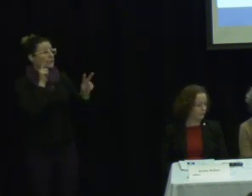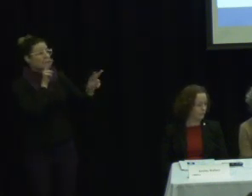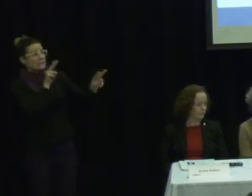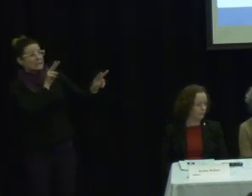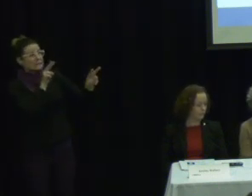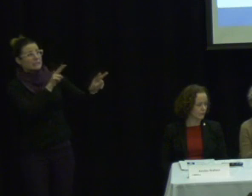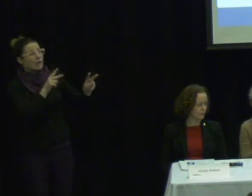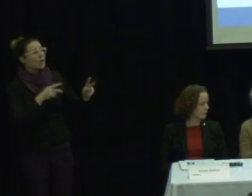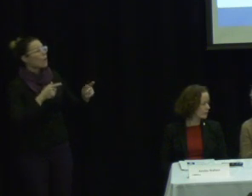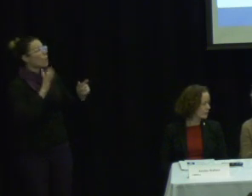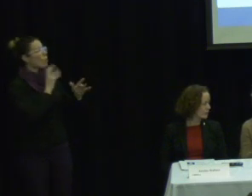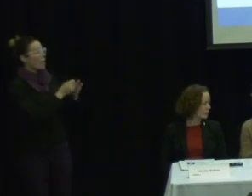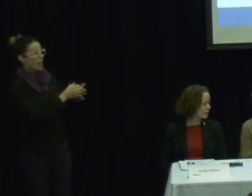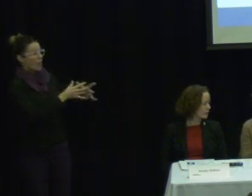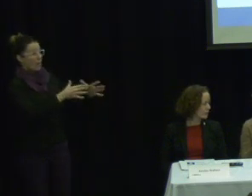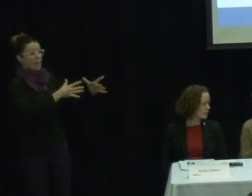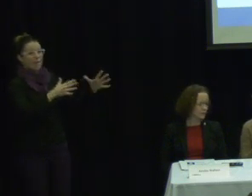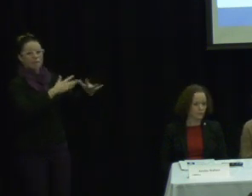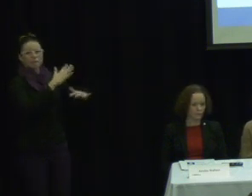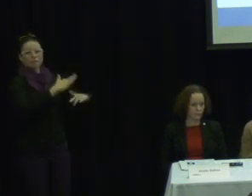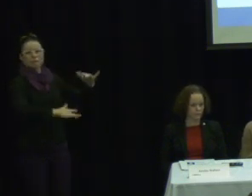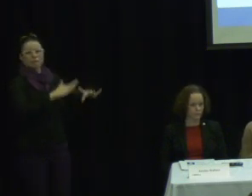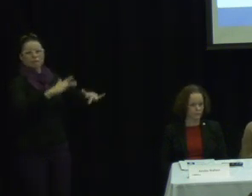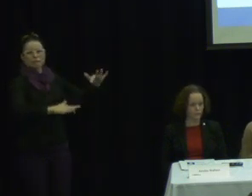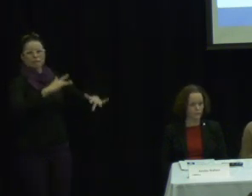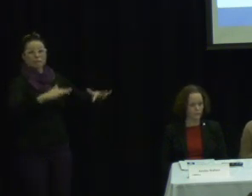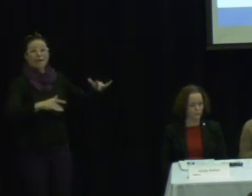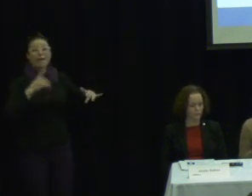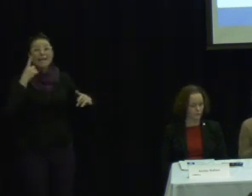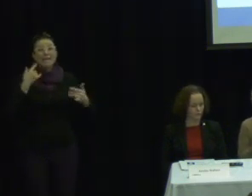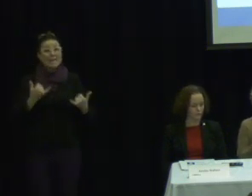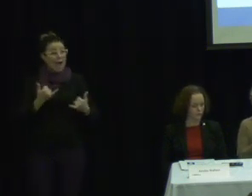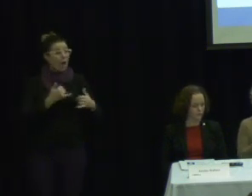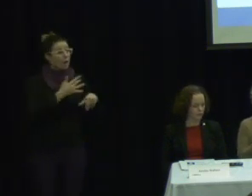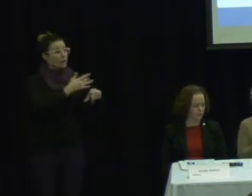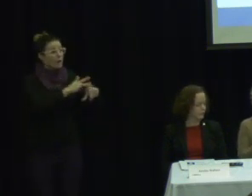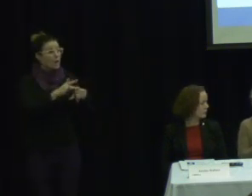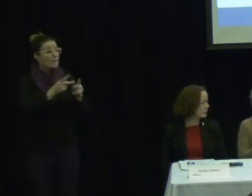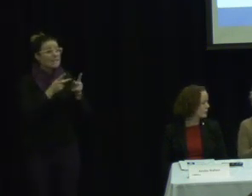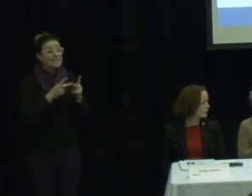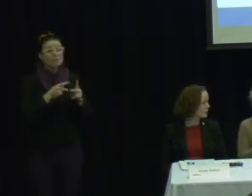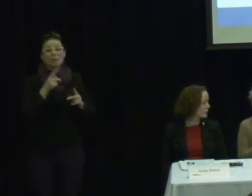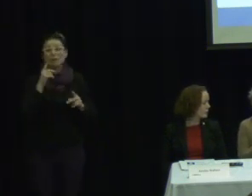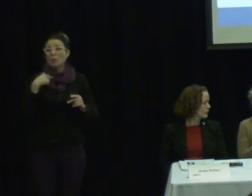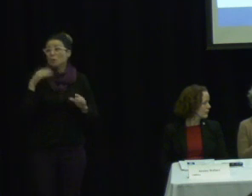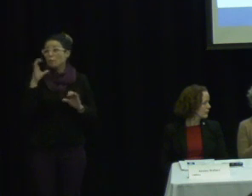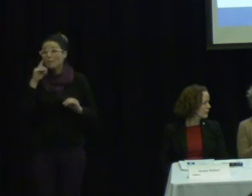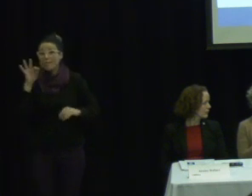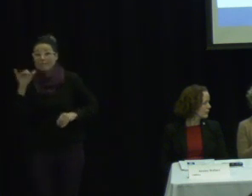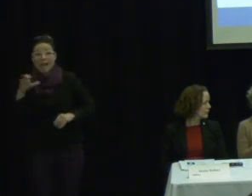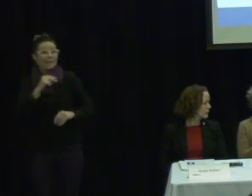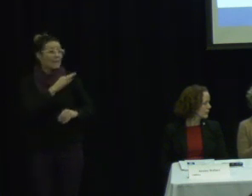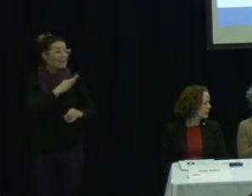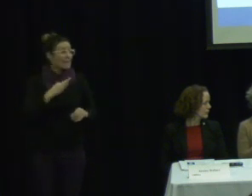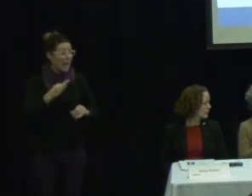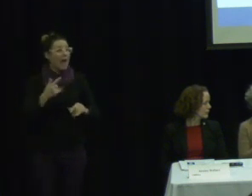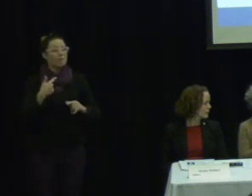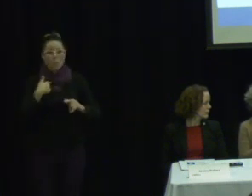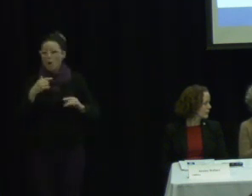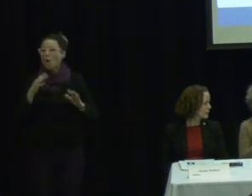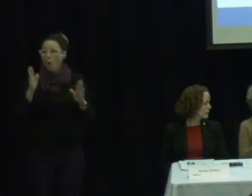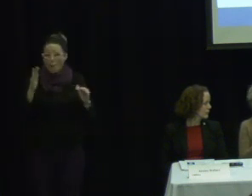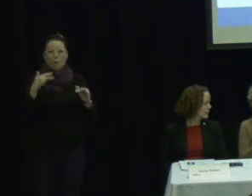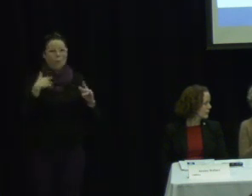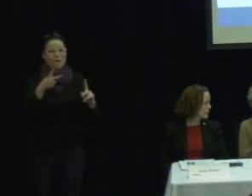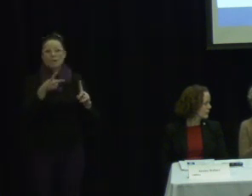we have open right now, faculty and staff searches. The reason I'm confident that we will make good progress there is